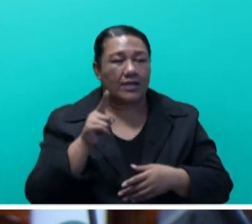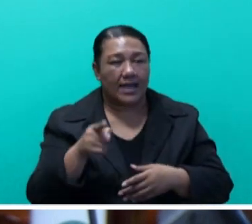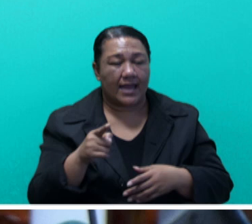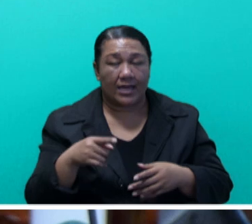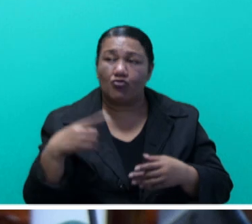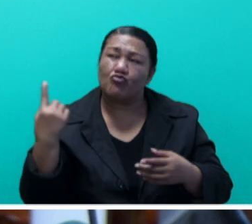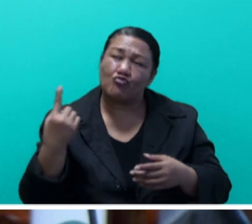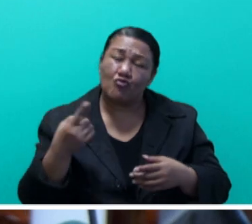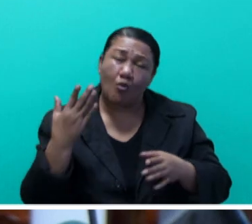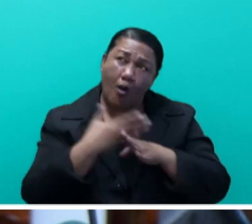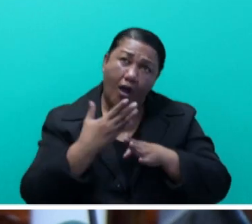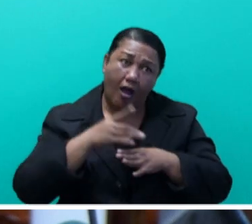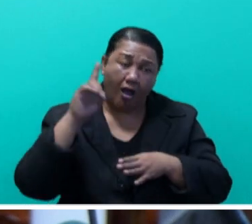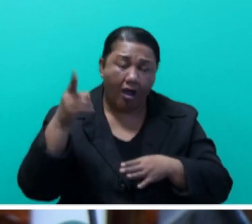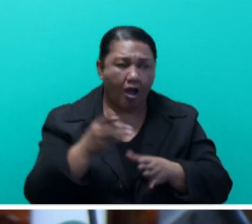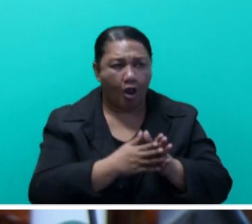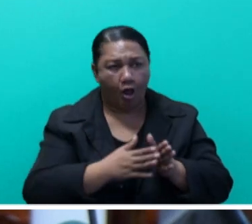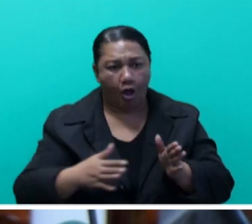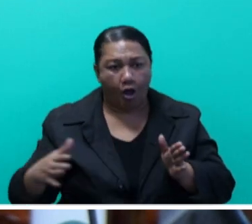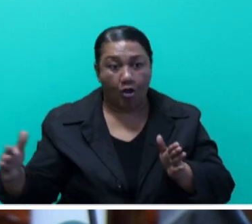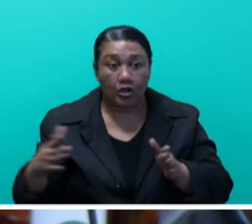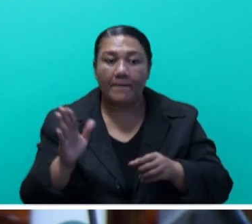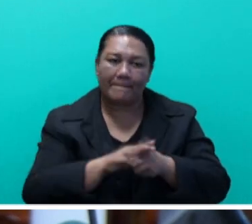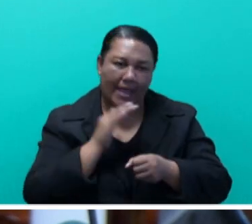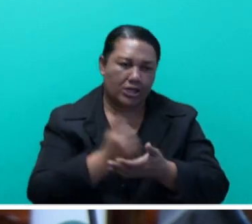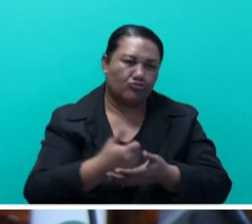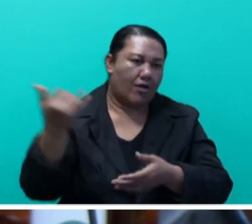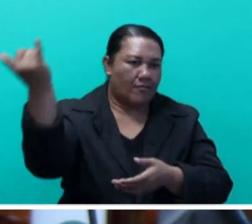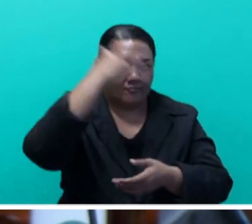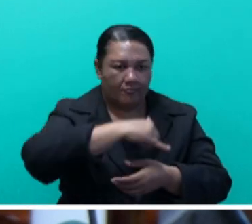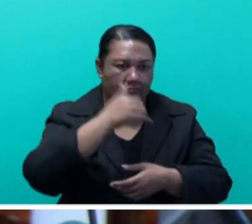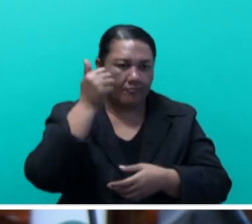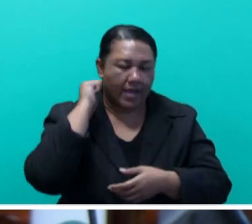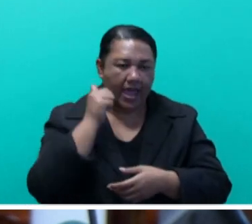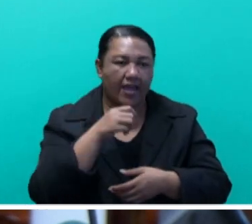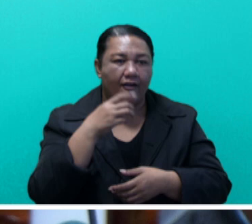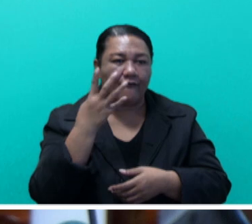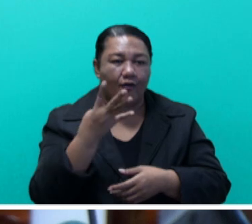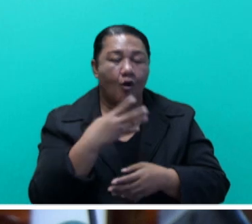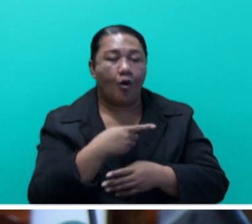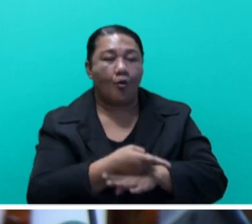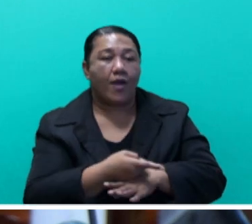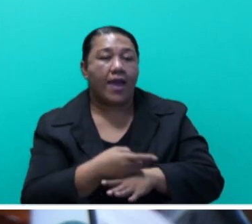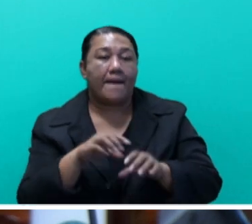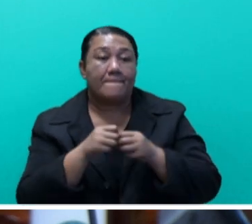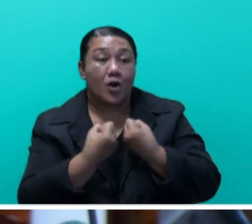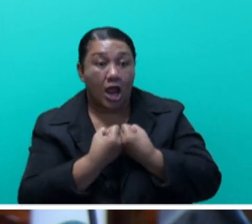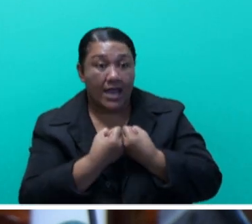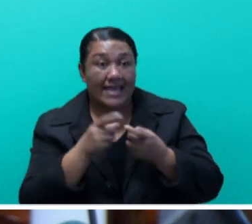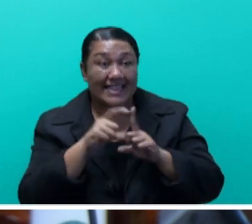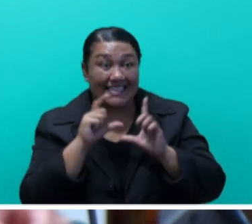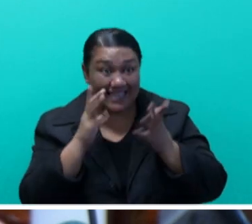under long-term to visit their families back home during the 4-week break in December.